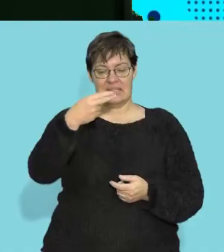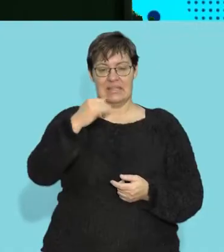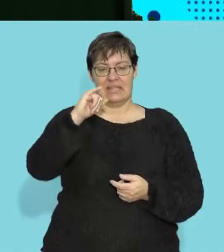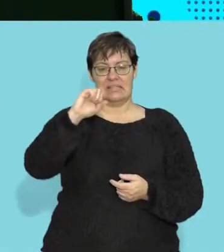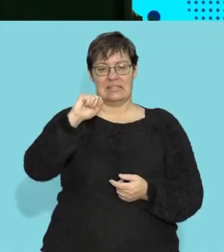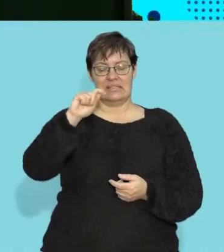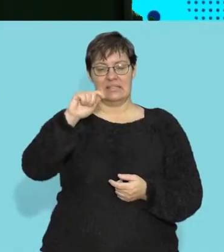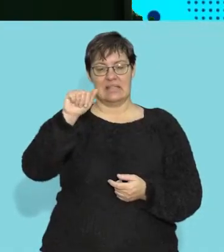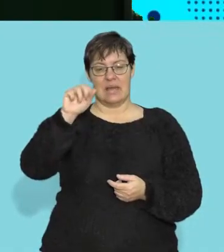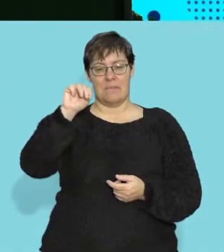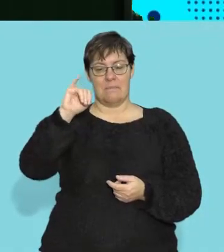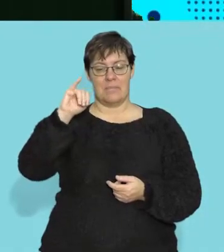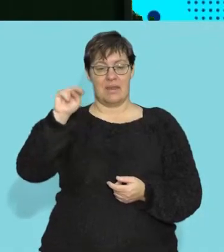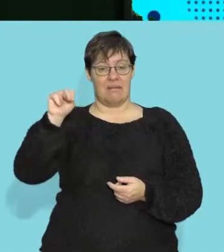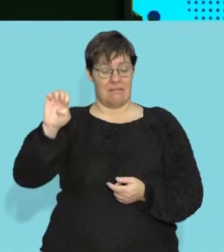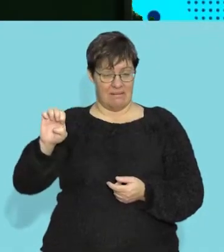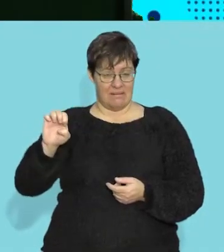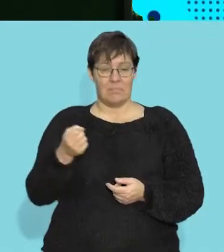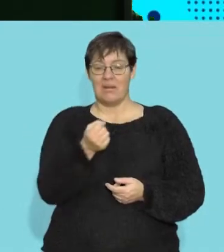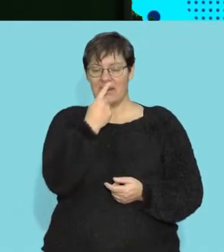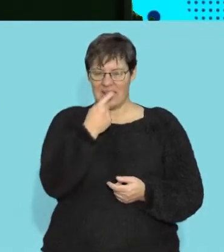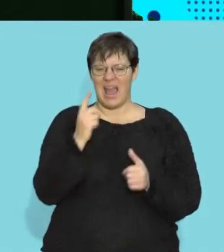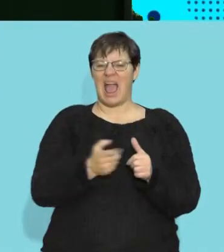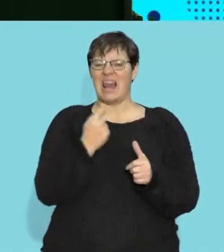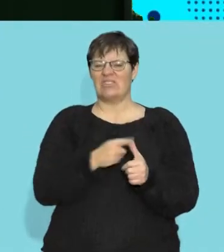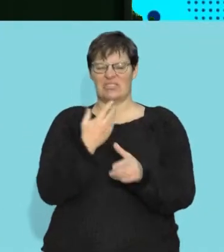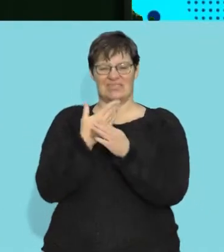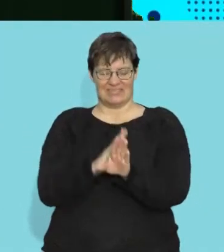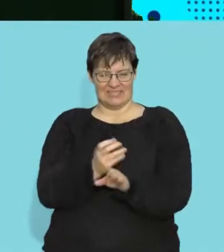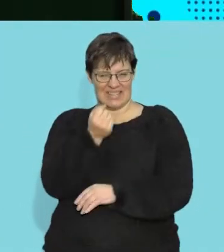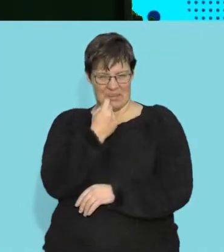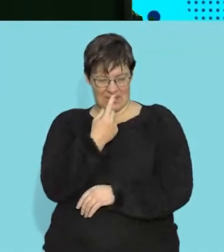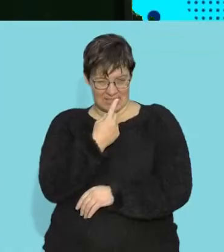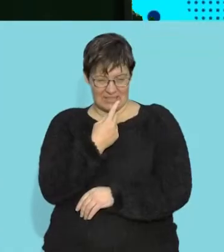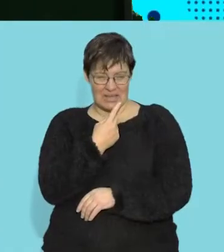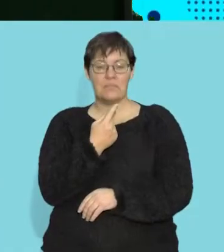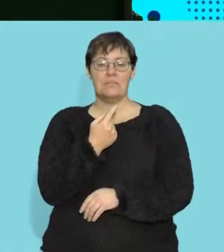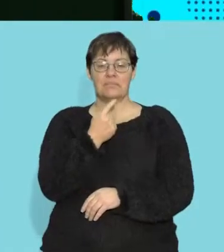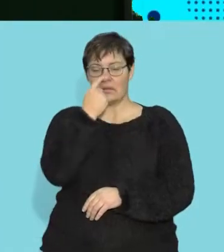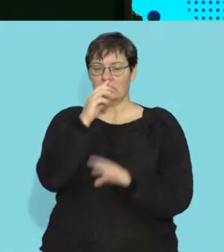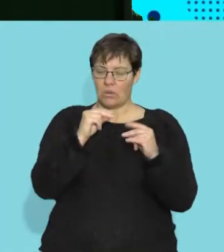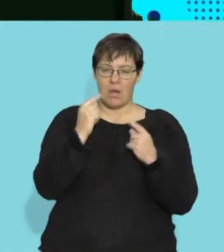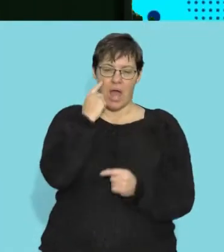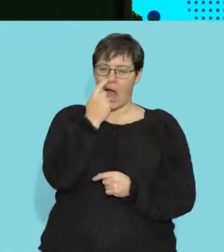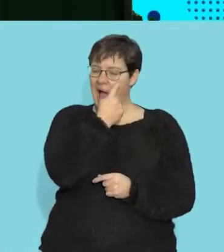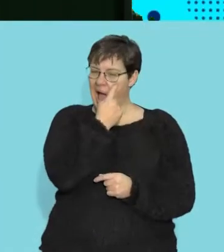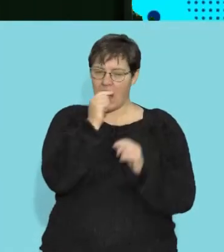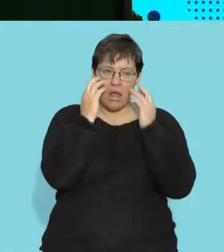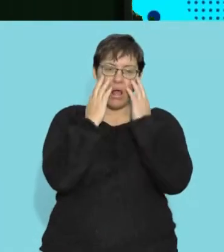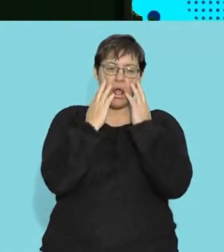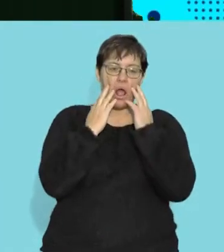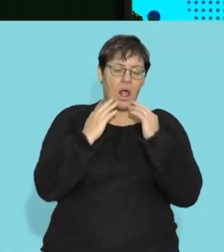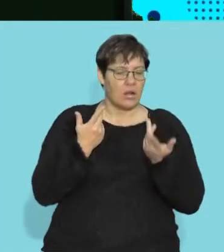does is just try to get rid of all this mucus, stop the sneezing. I don't know, maybe your eyes water, but